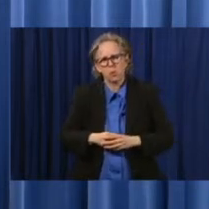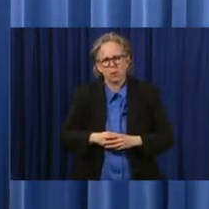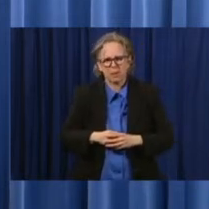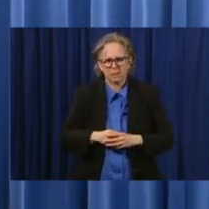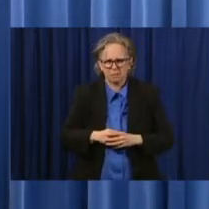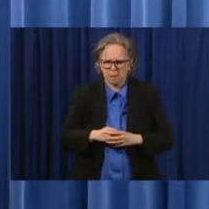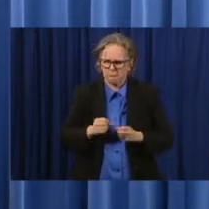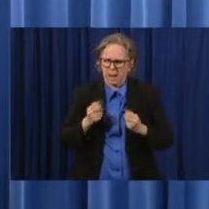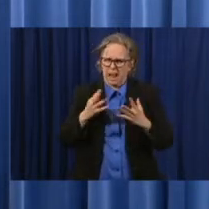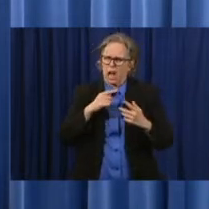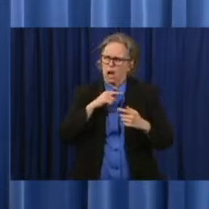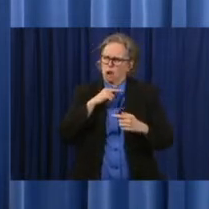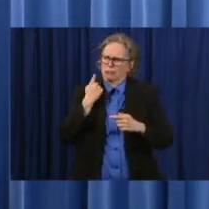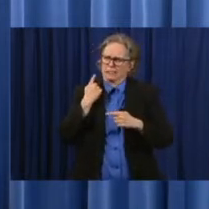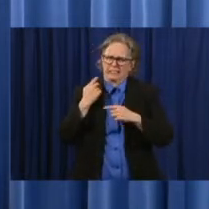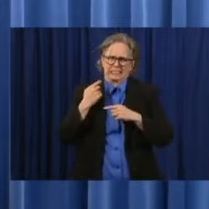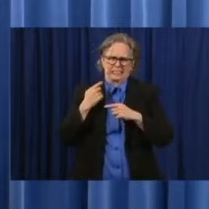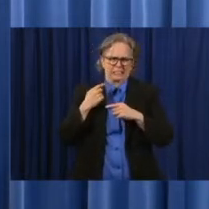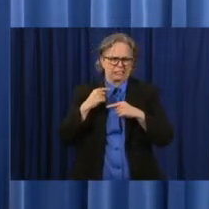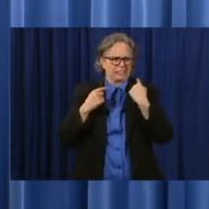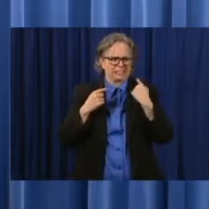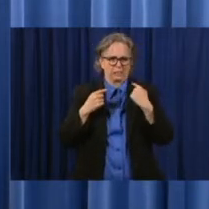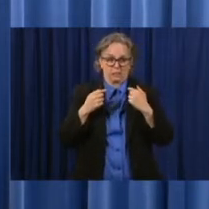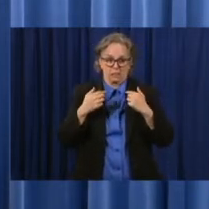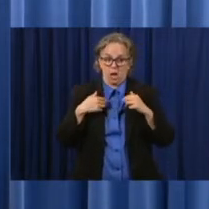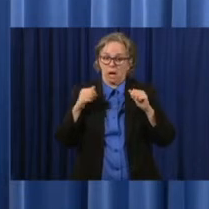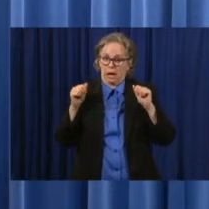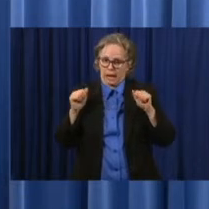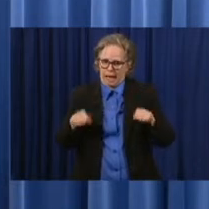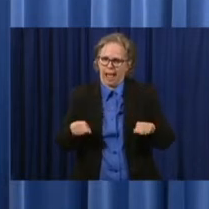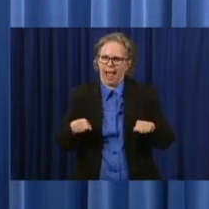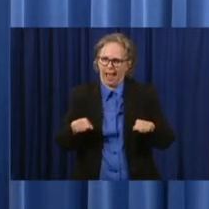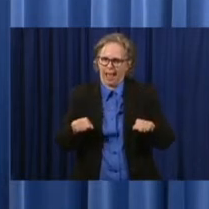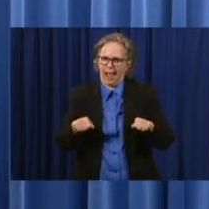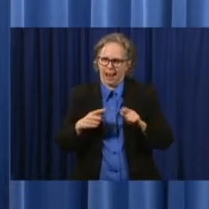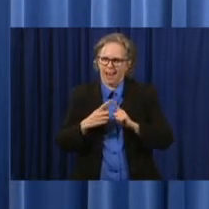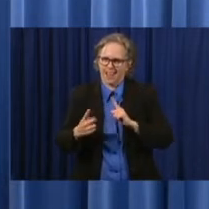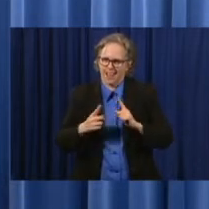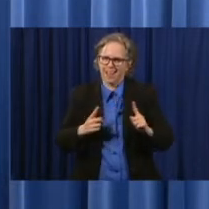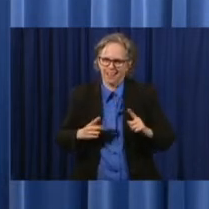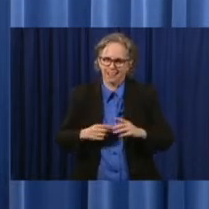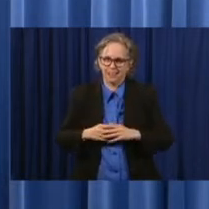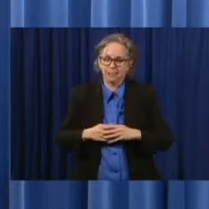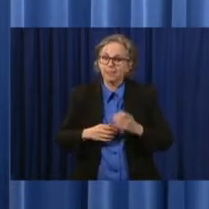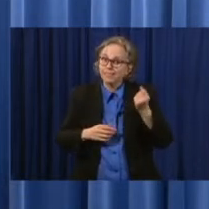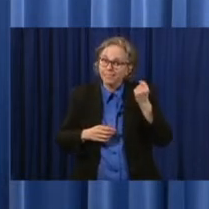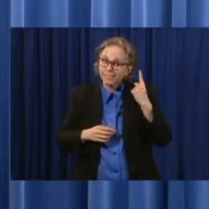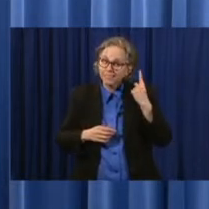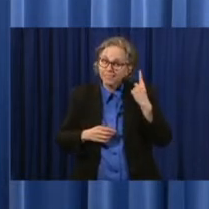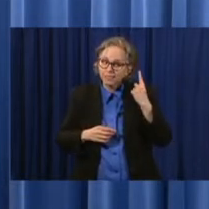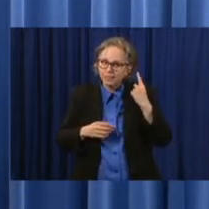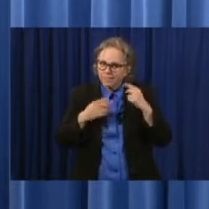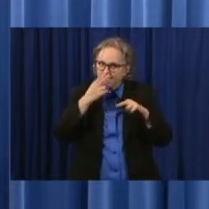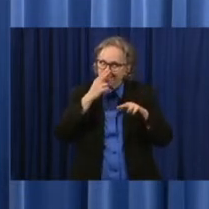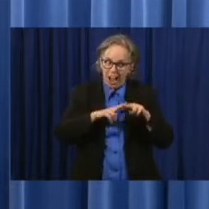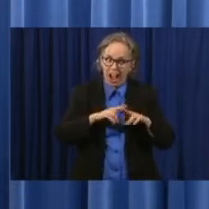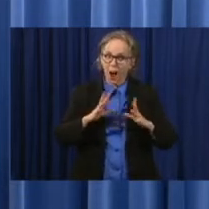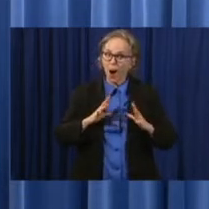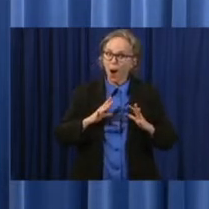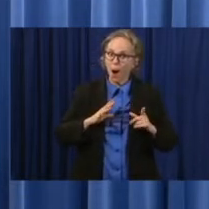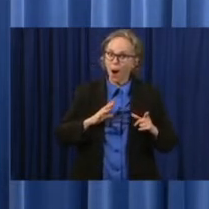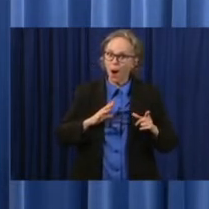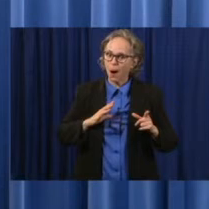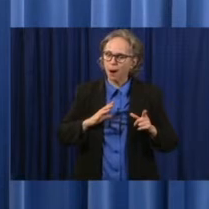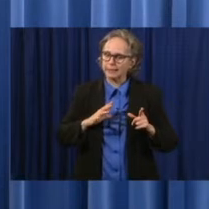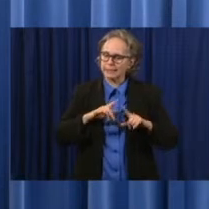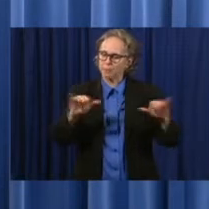this, but to my fellow Ohioans, have fun, but keep that distance.